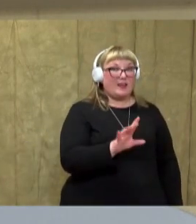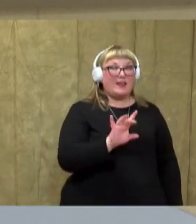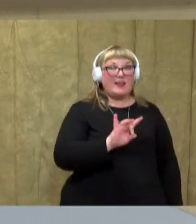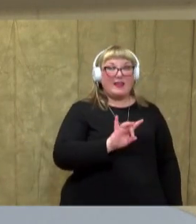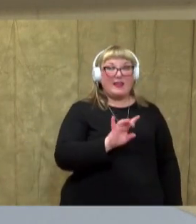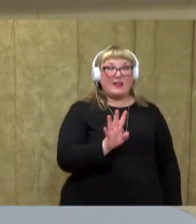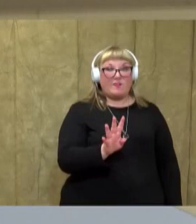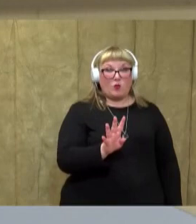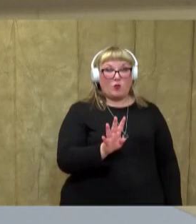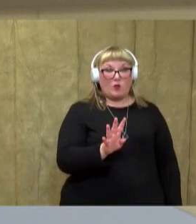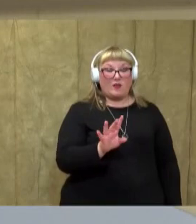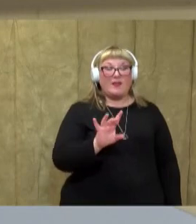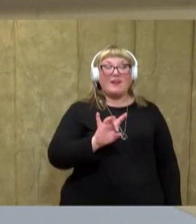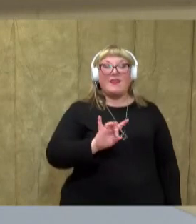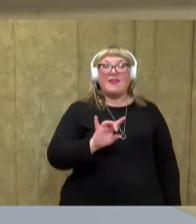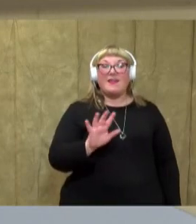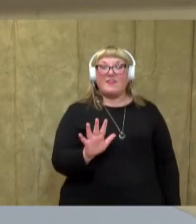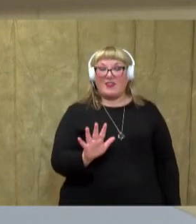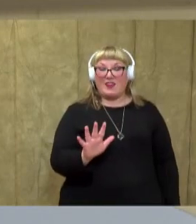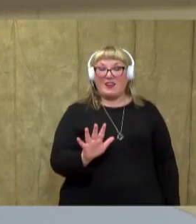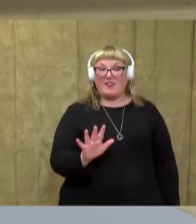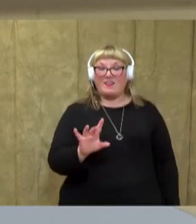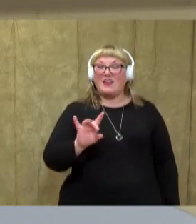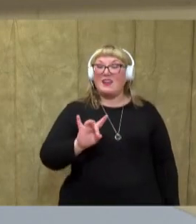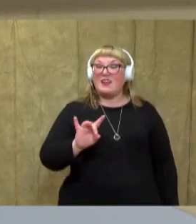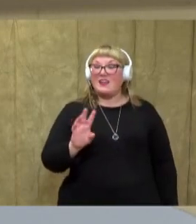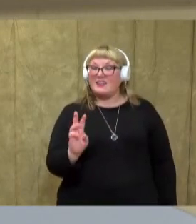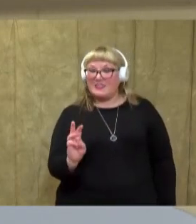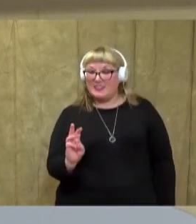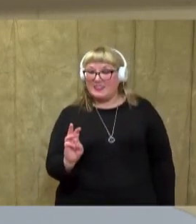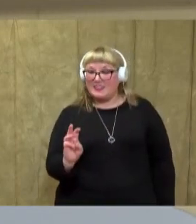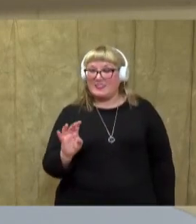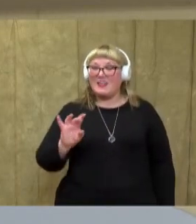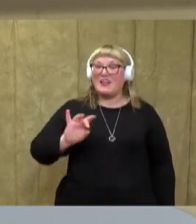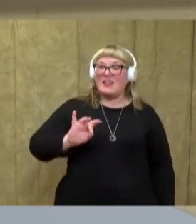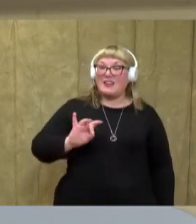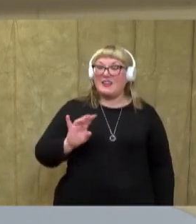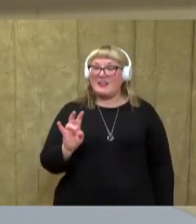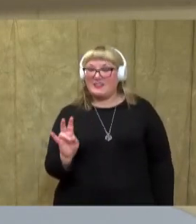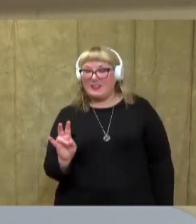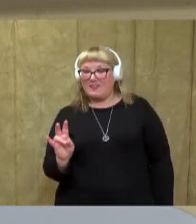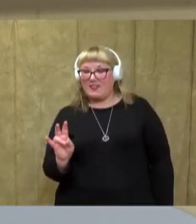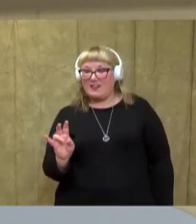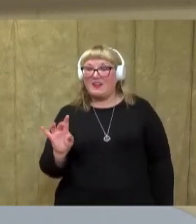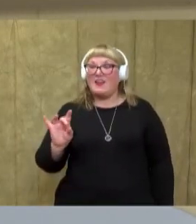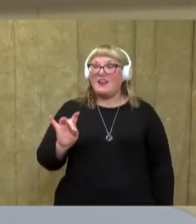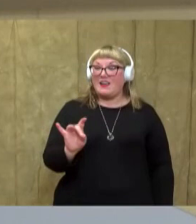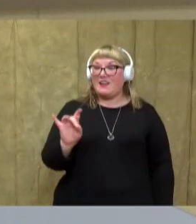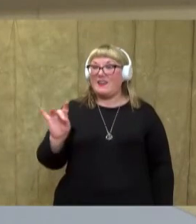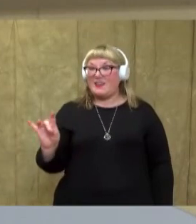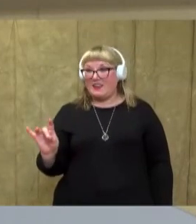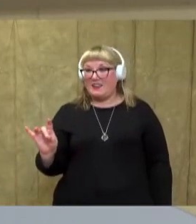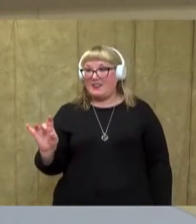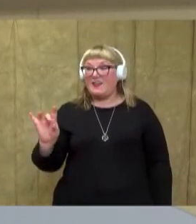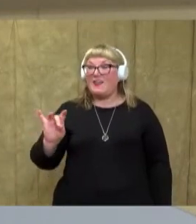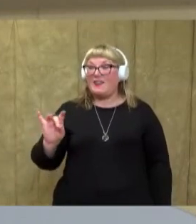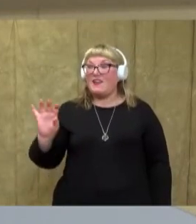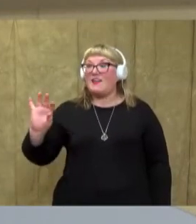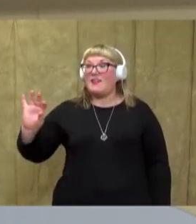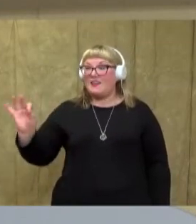83, 84, 85, 86, 87,